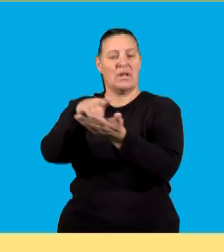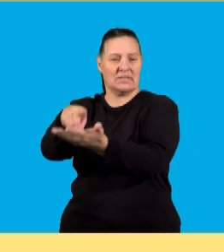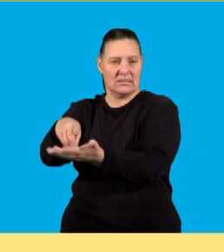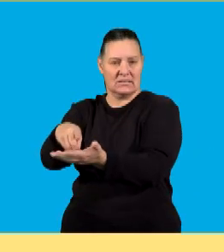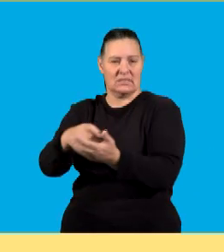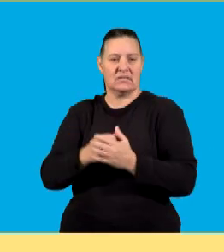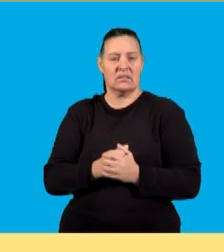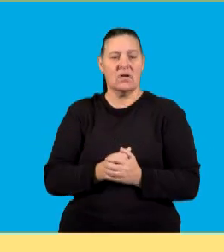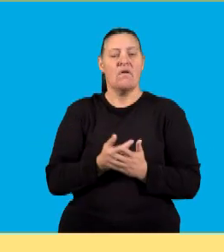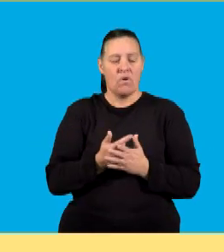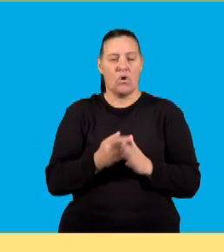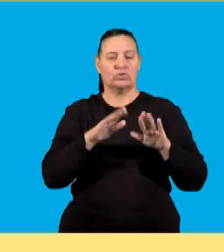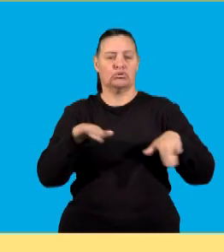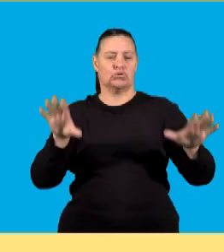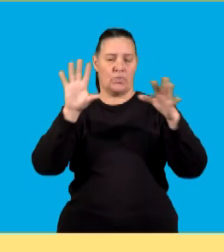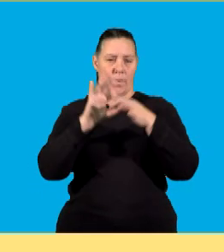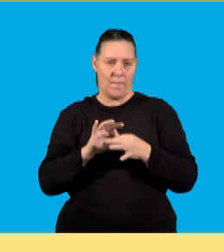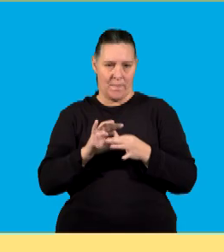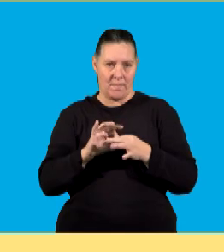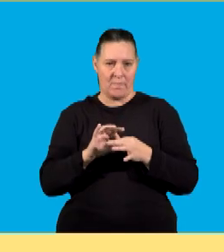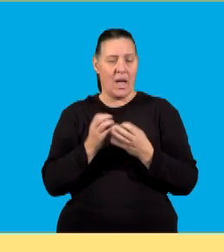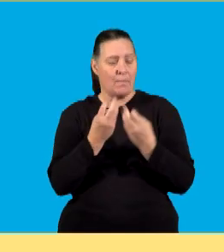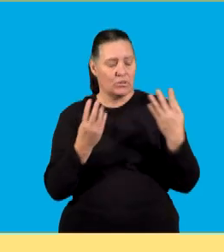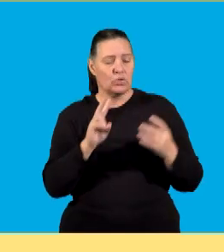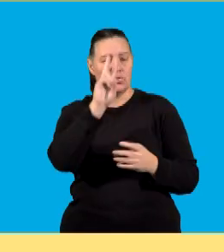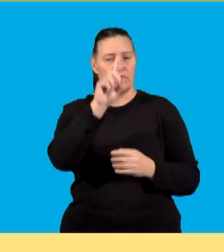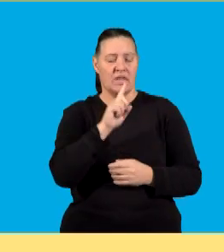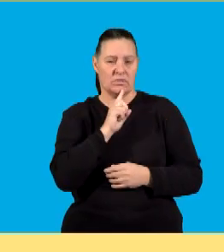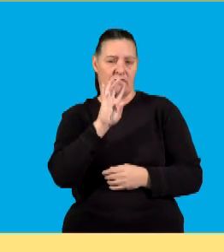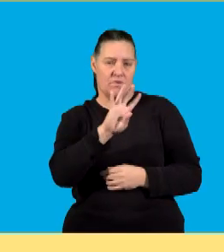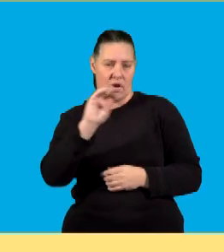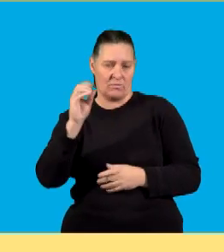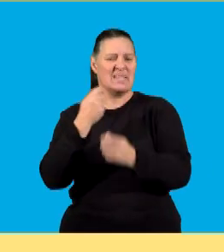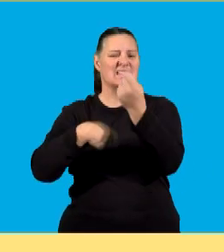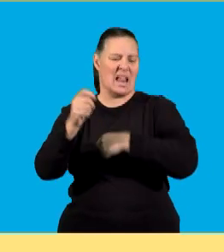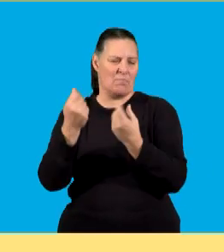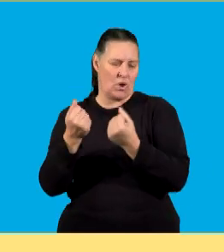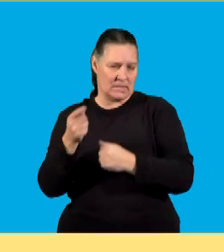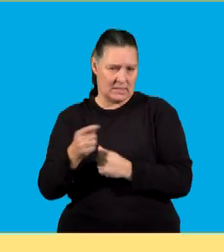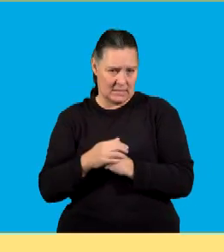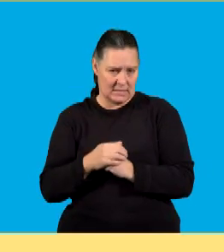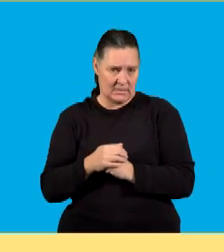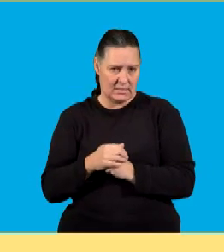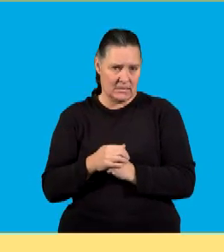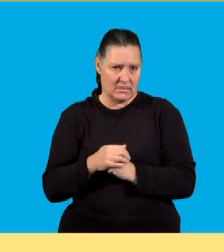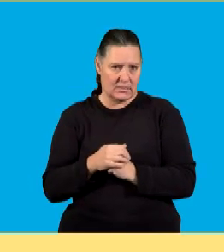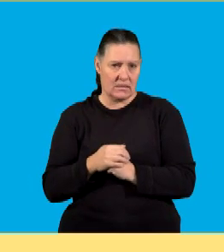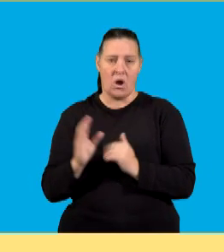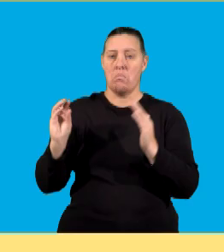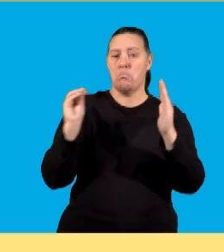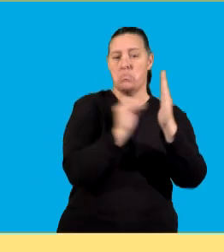to Vow Children's Home, that is 2,400. that is the selling price,